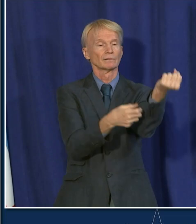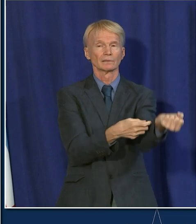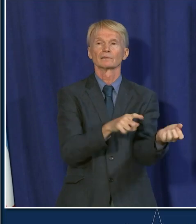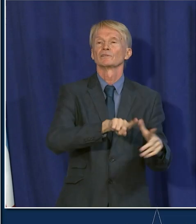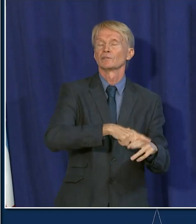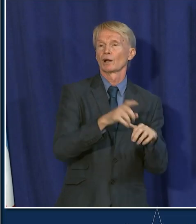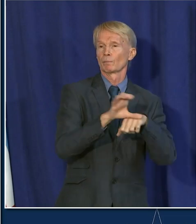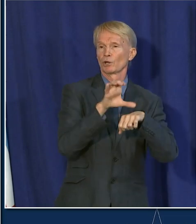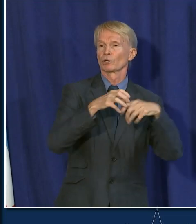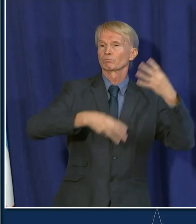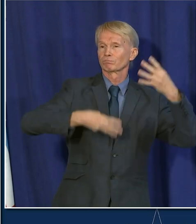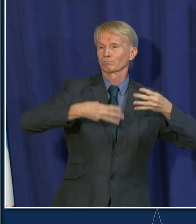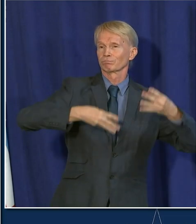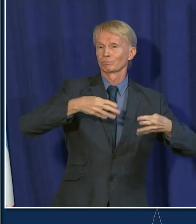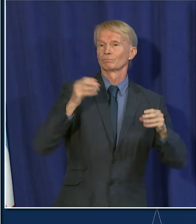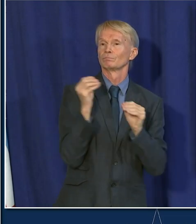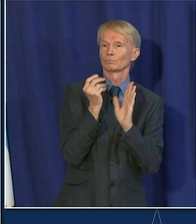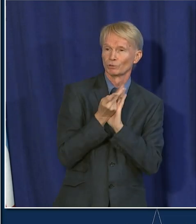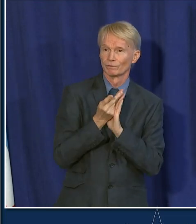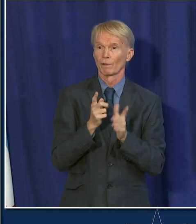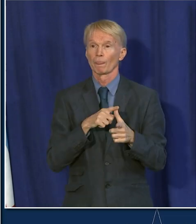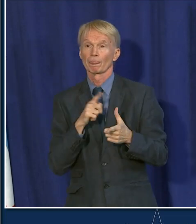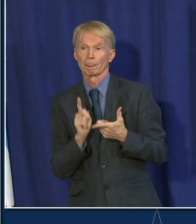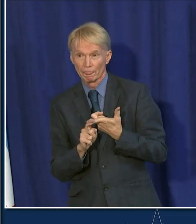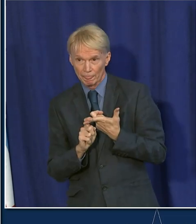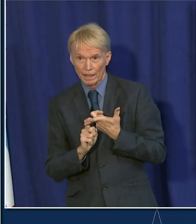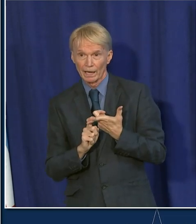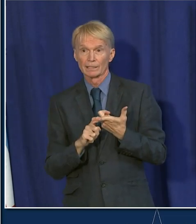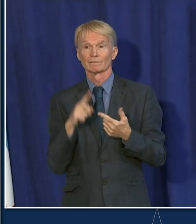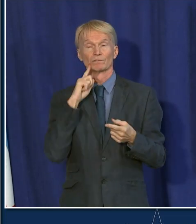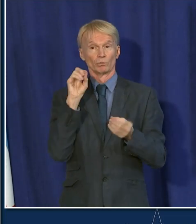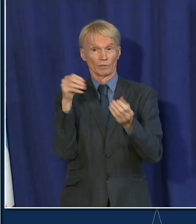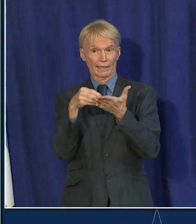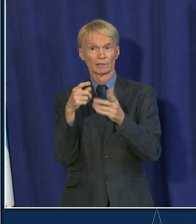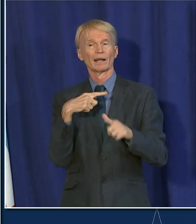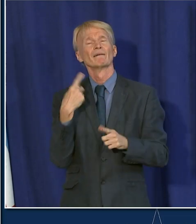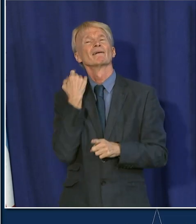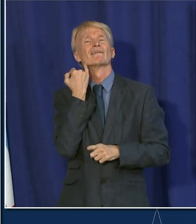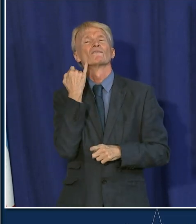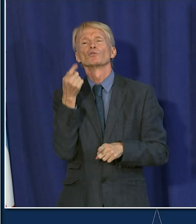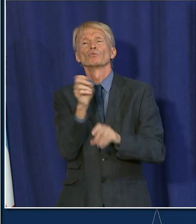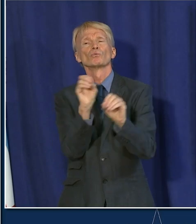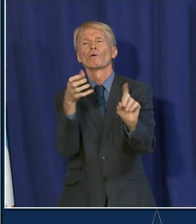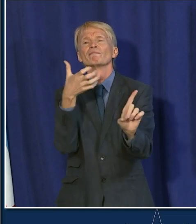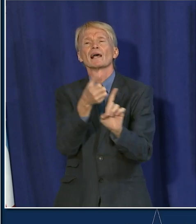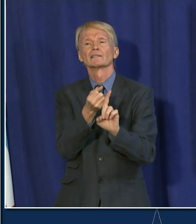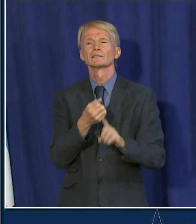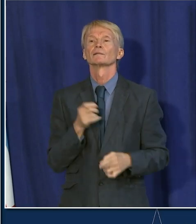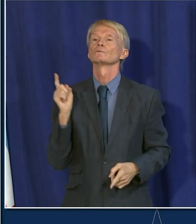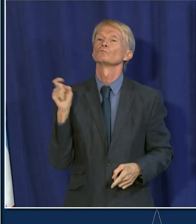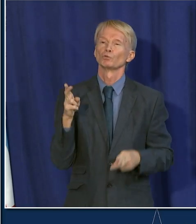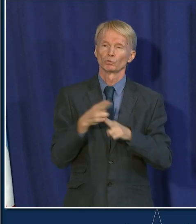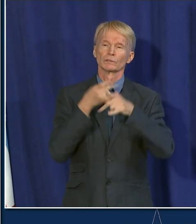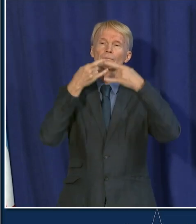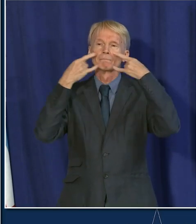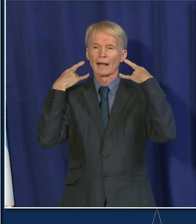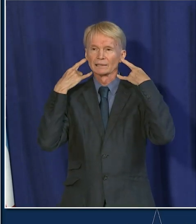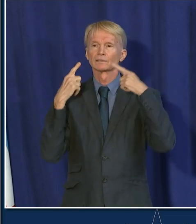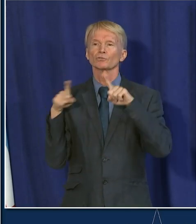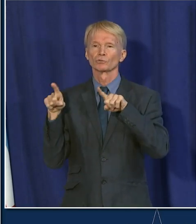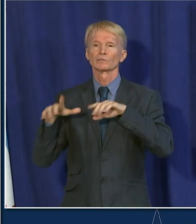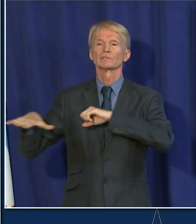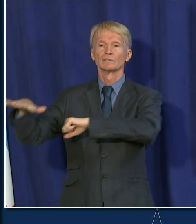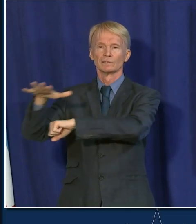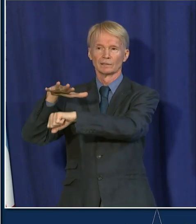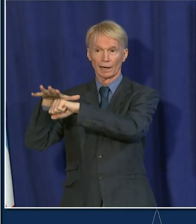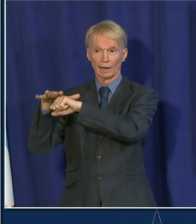you're unvaccinated, we're recommending you wear a mask throughout your time on site. Also, just as a reminder, only clear bags are allowed, and